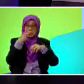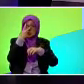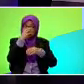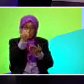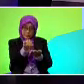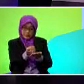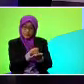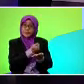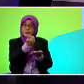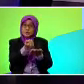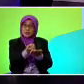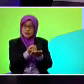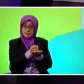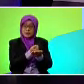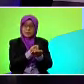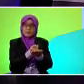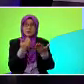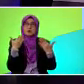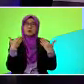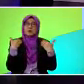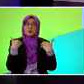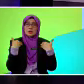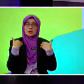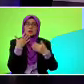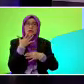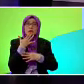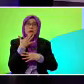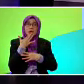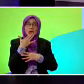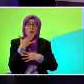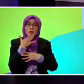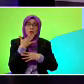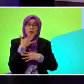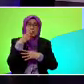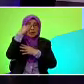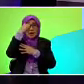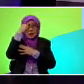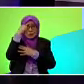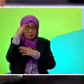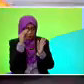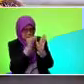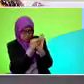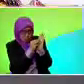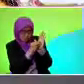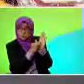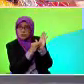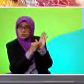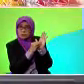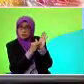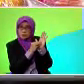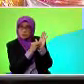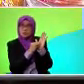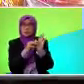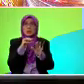you can see this is a lot of moles. Look at that mango. There are black spots on it, and that is